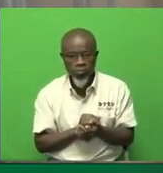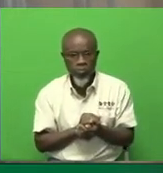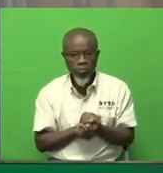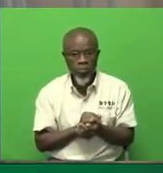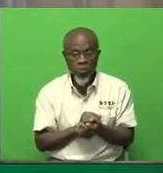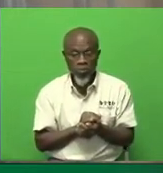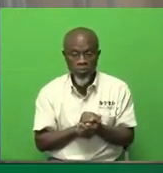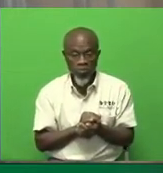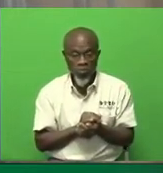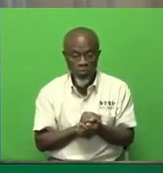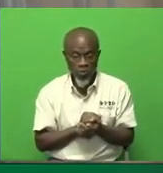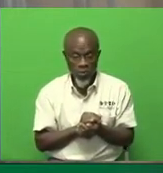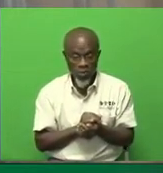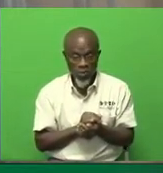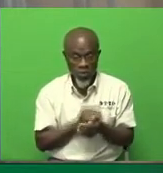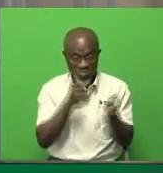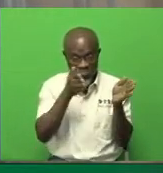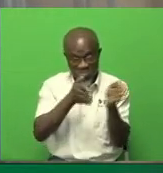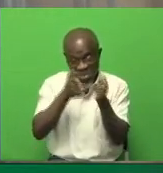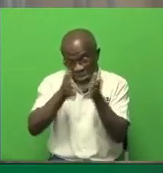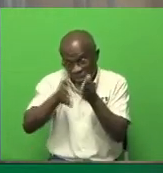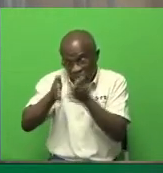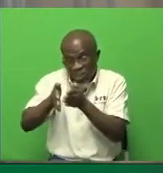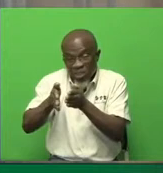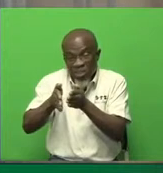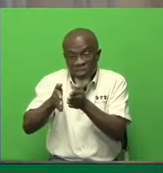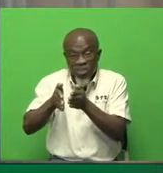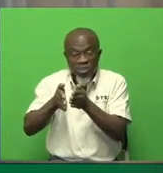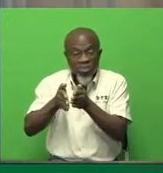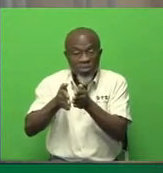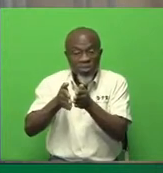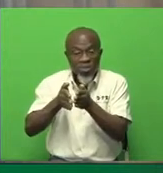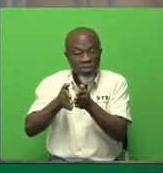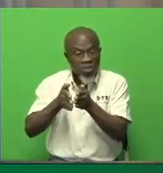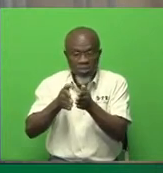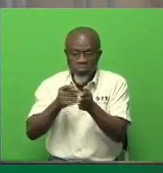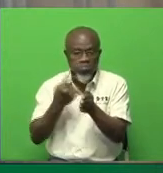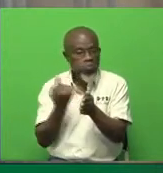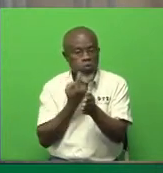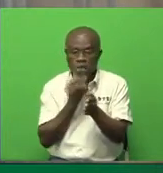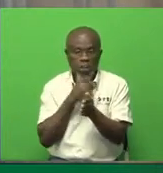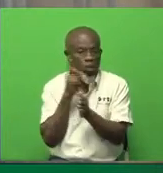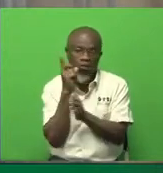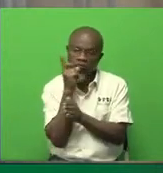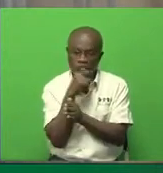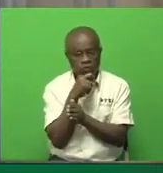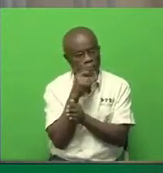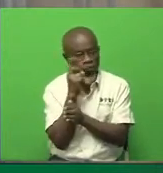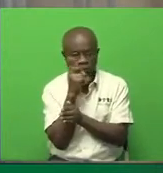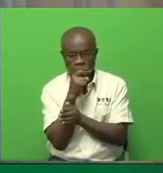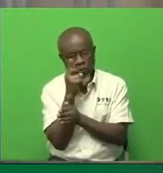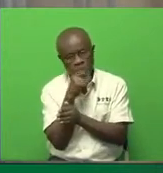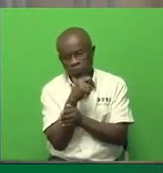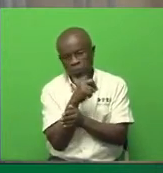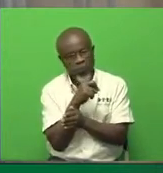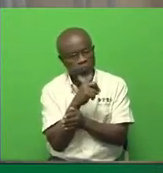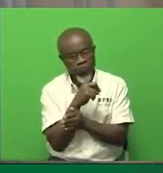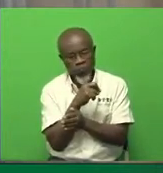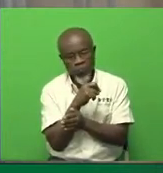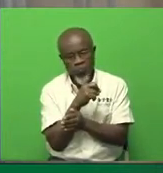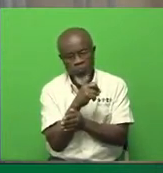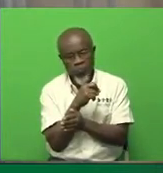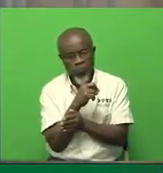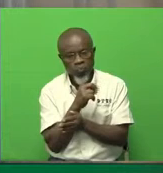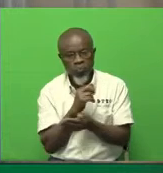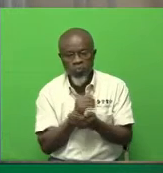as I say it is nothing more than a charade and Hashem and nothing more than click beating